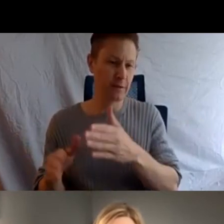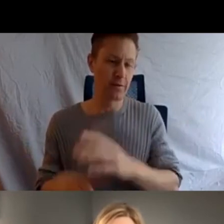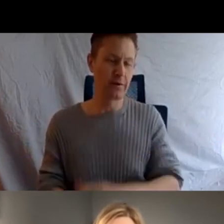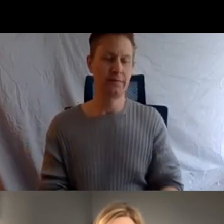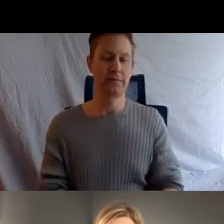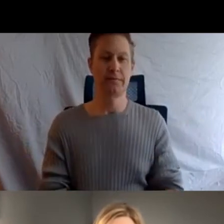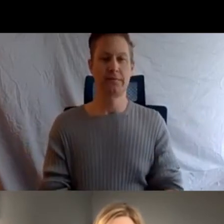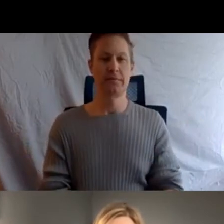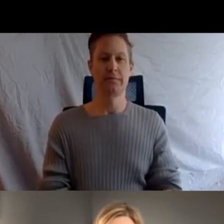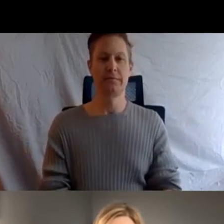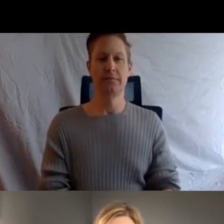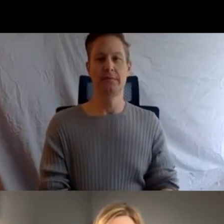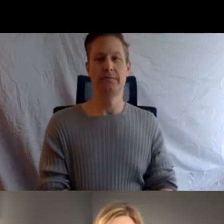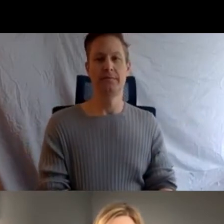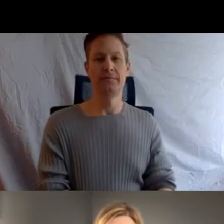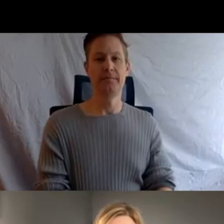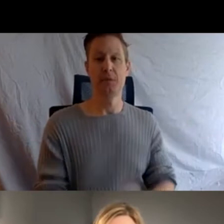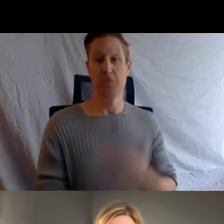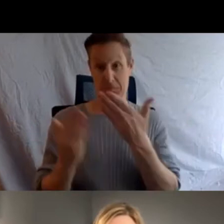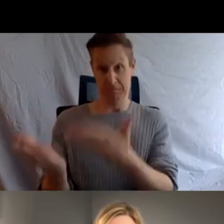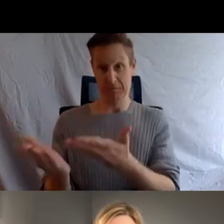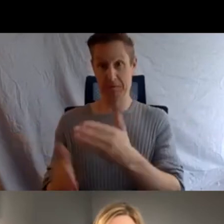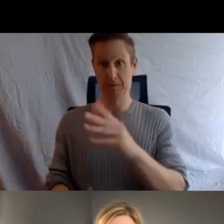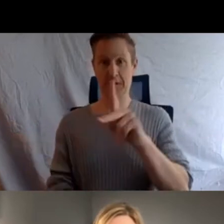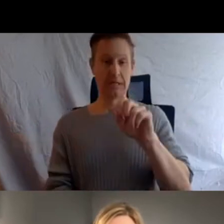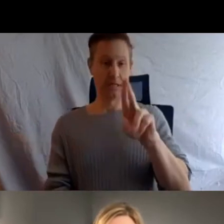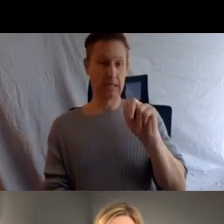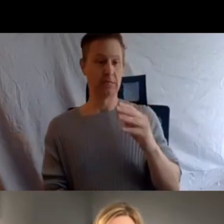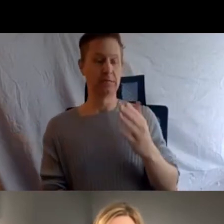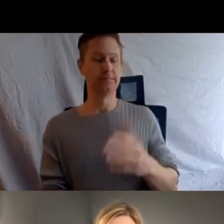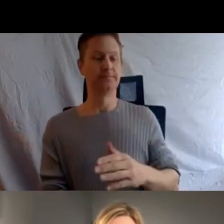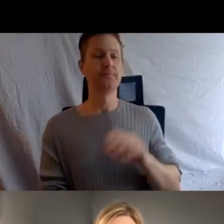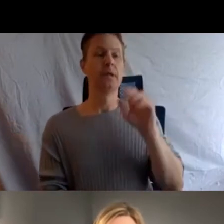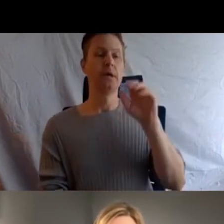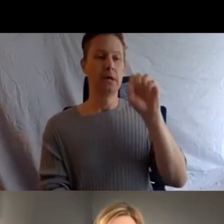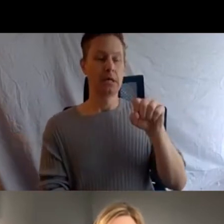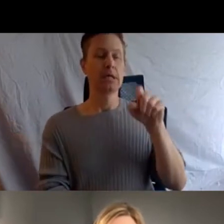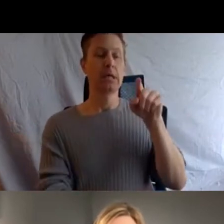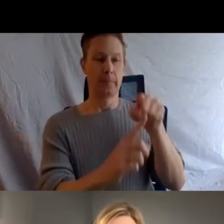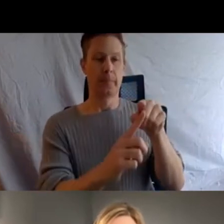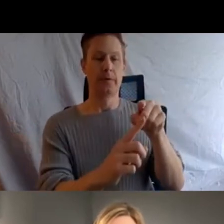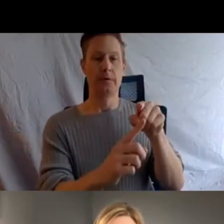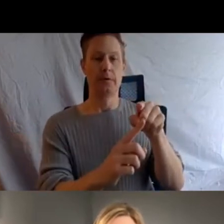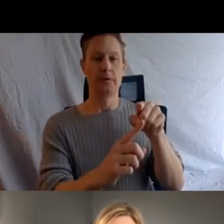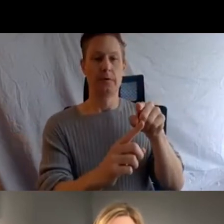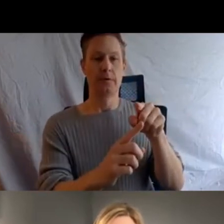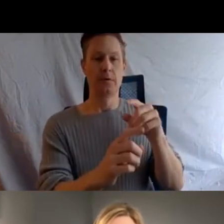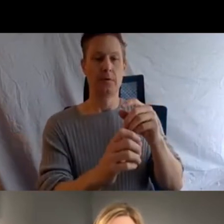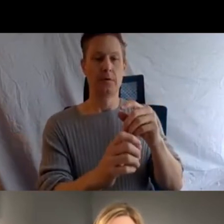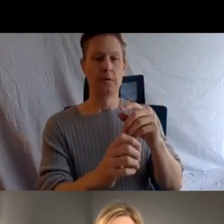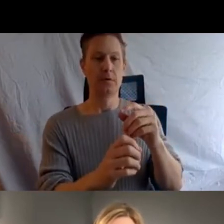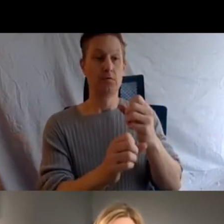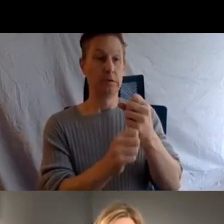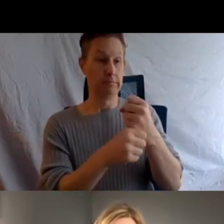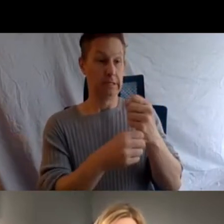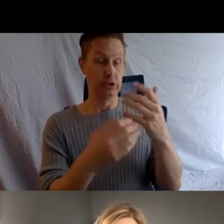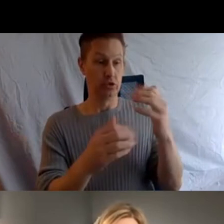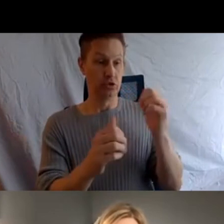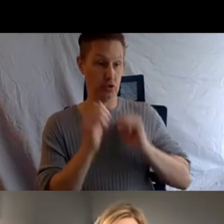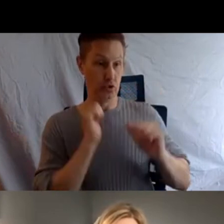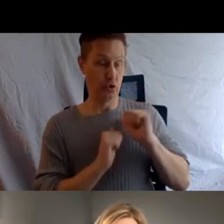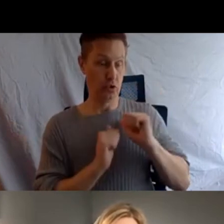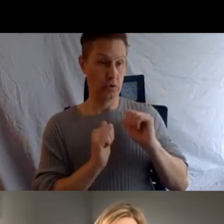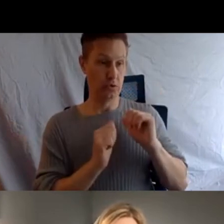So I'm going to pose this. Oh, go ahead. Sorry. Go ahead. To that point, I would say we made this whole show